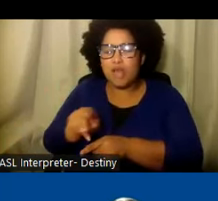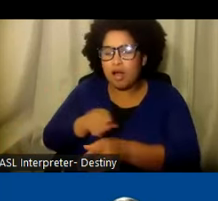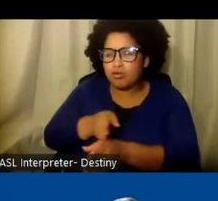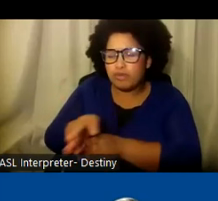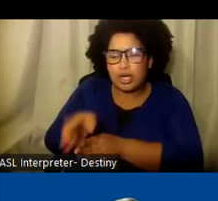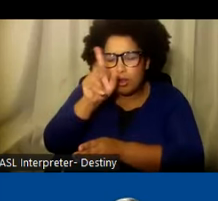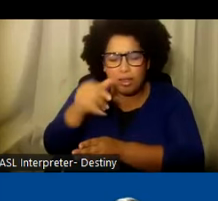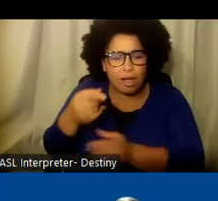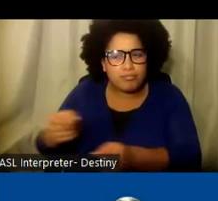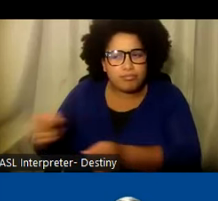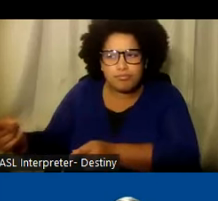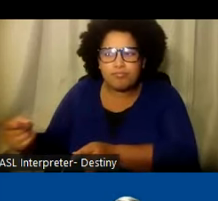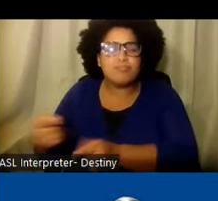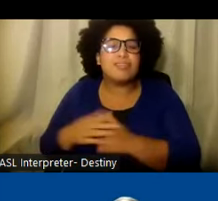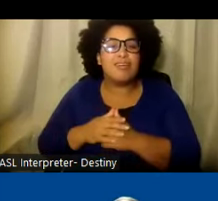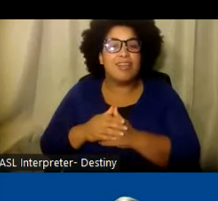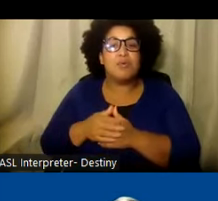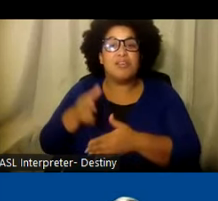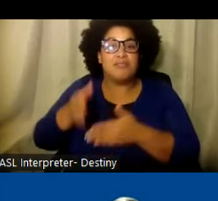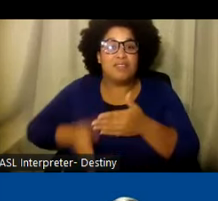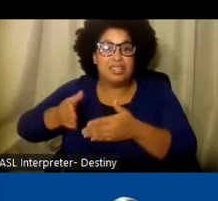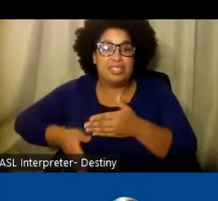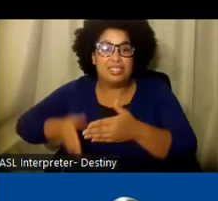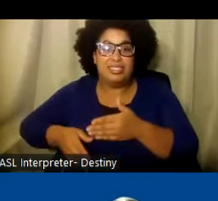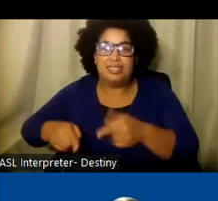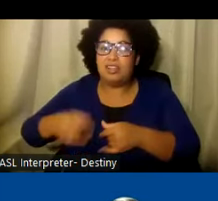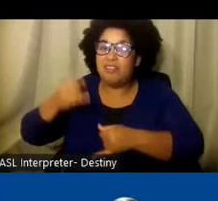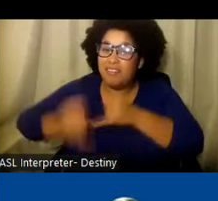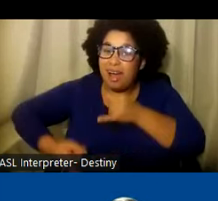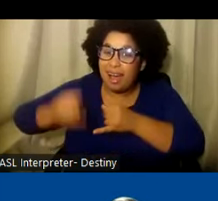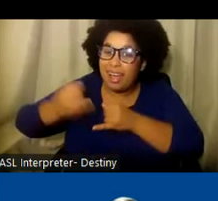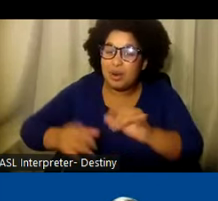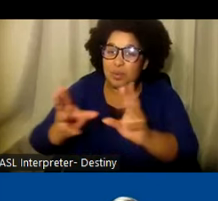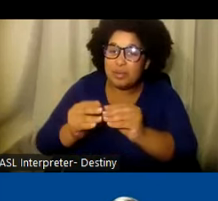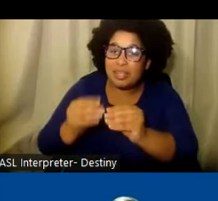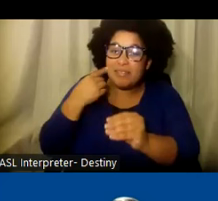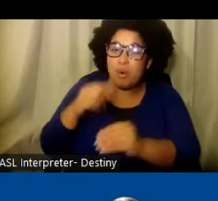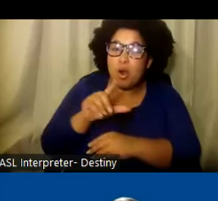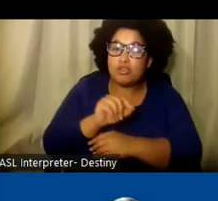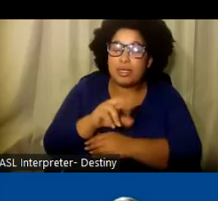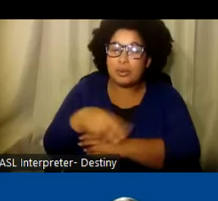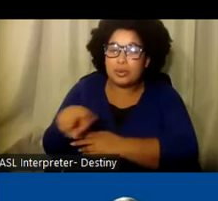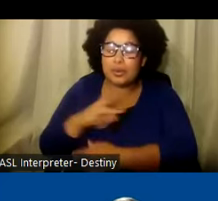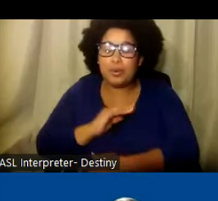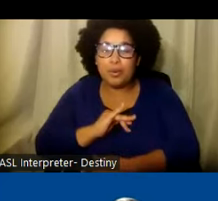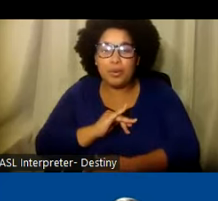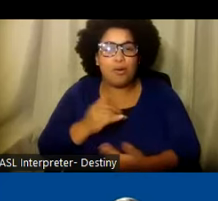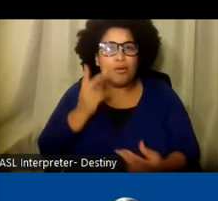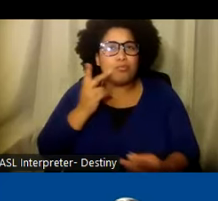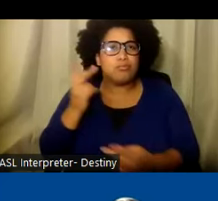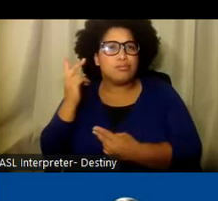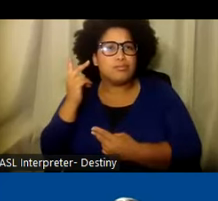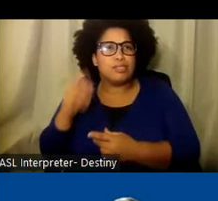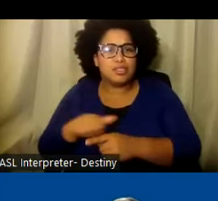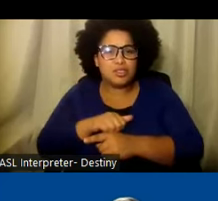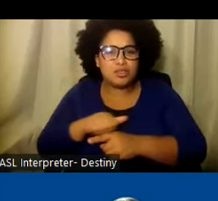Then as we close out this, our final Disability Thrive Initiative webinar of 2022, we will be reflecting on the